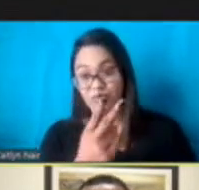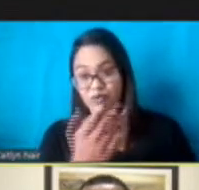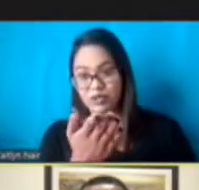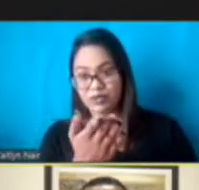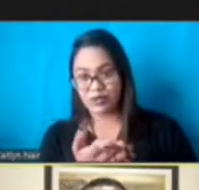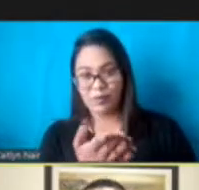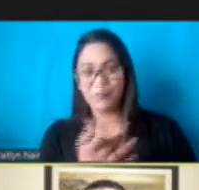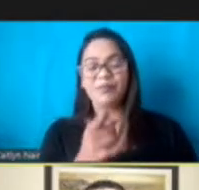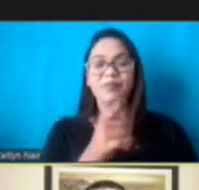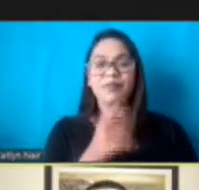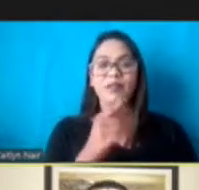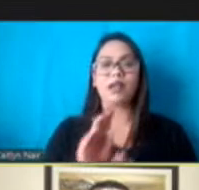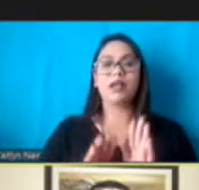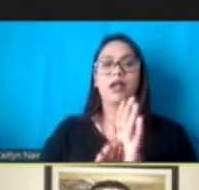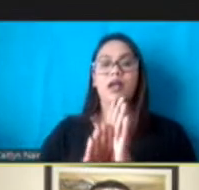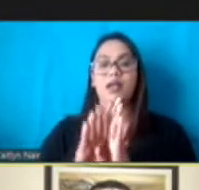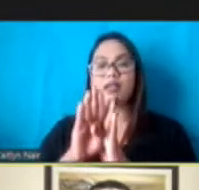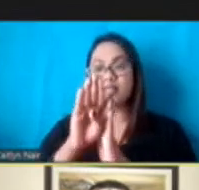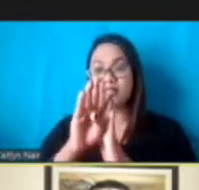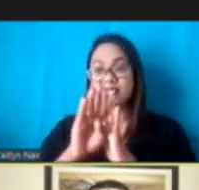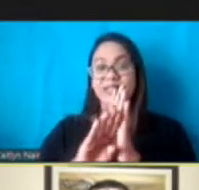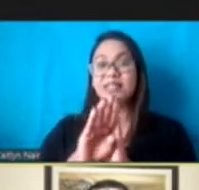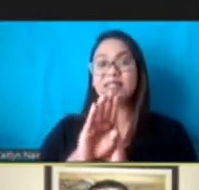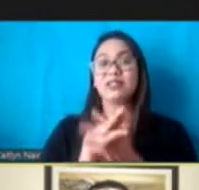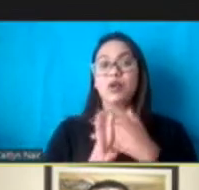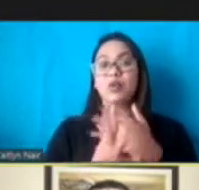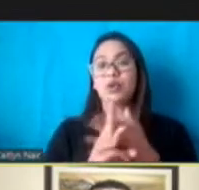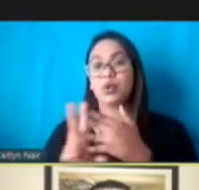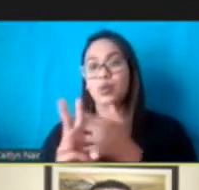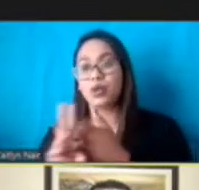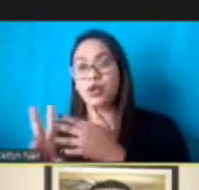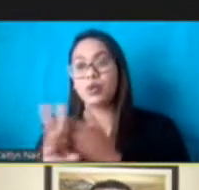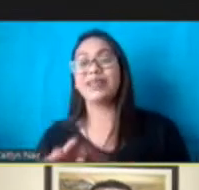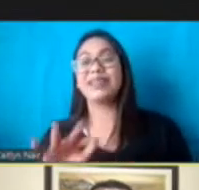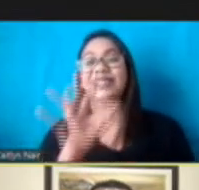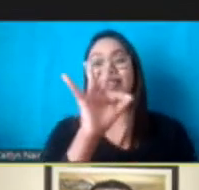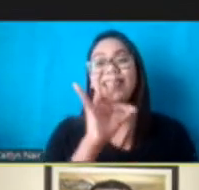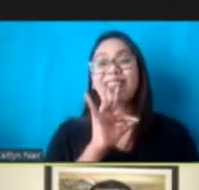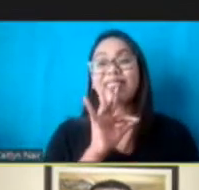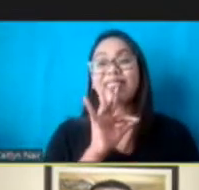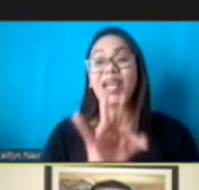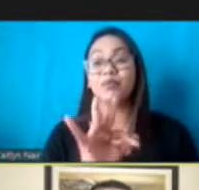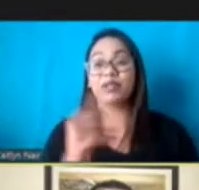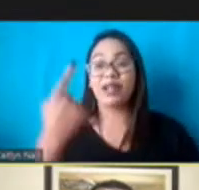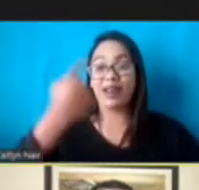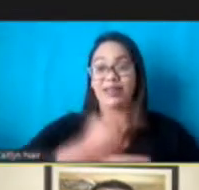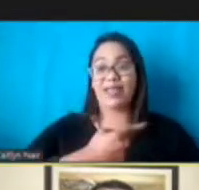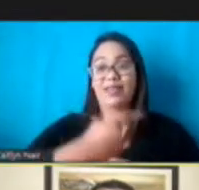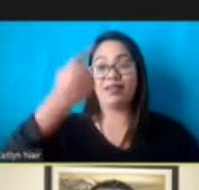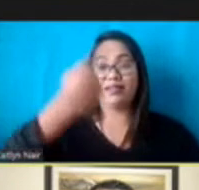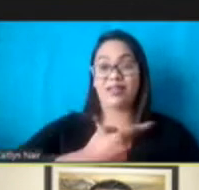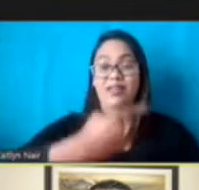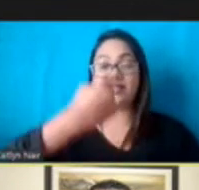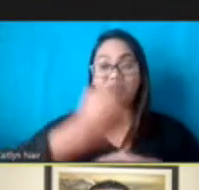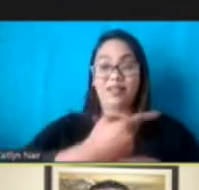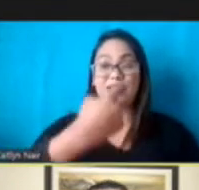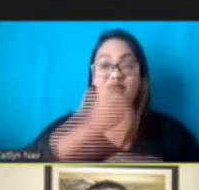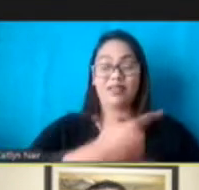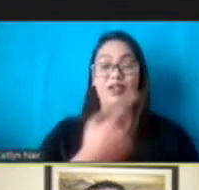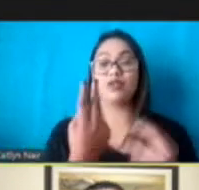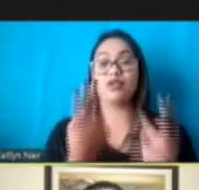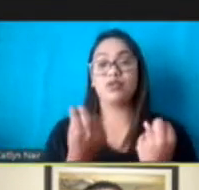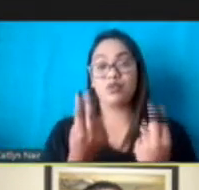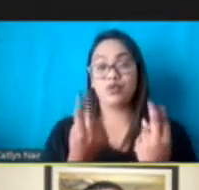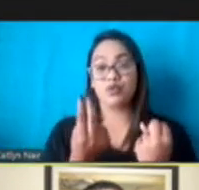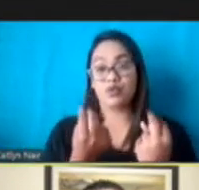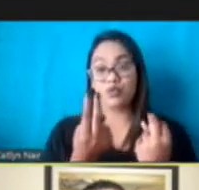steep increases week on week. It's about 3,000 new diagnoses per day for the 7-day moving average. We have